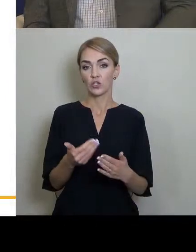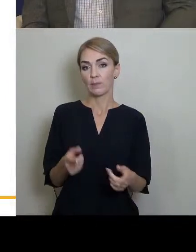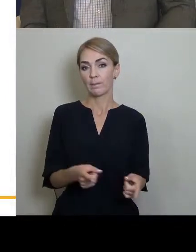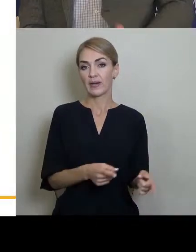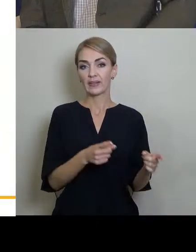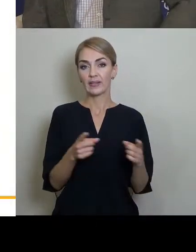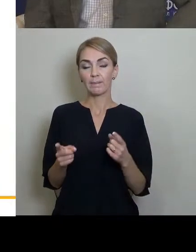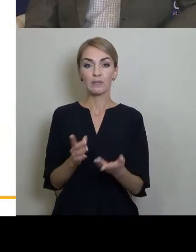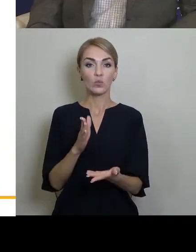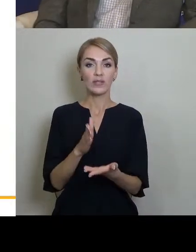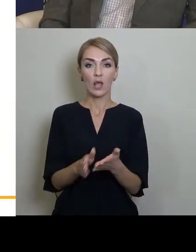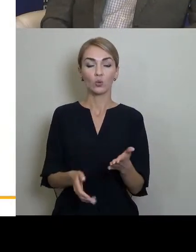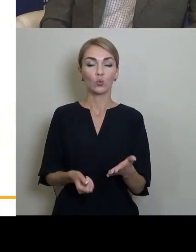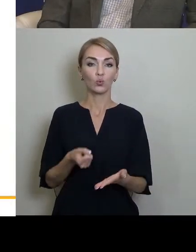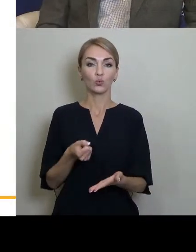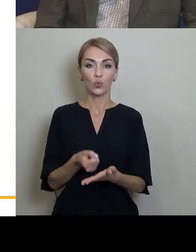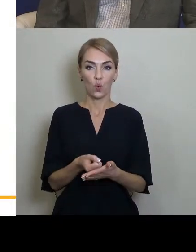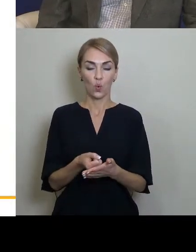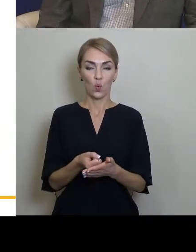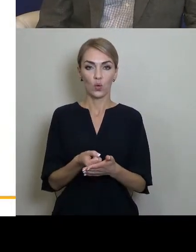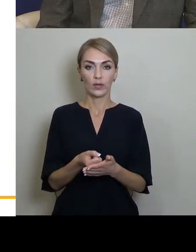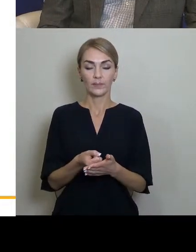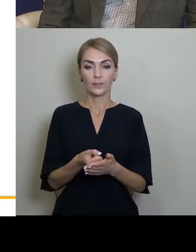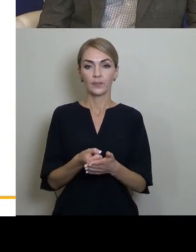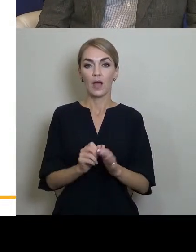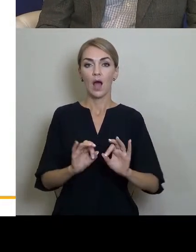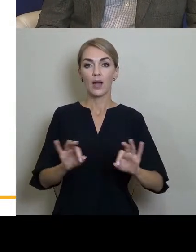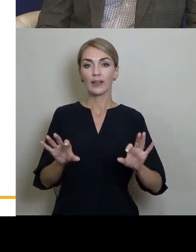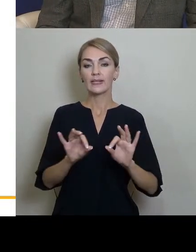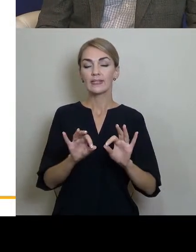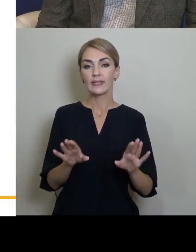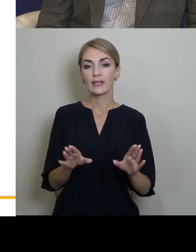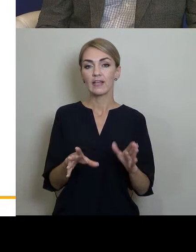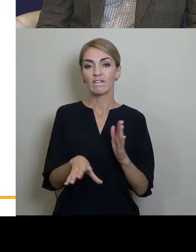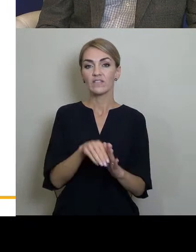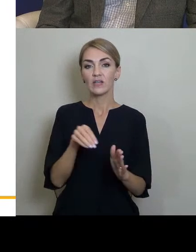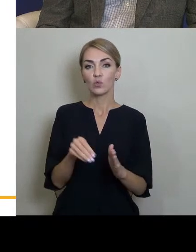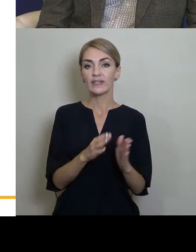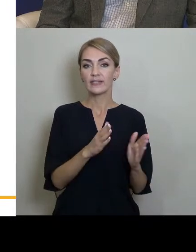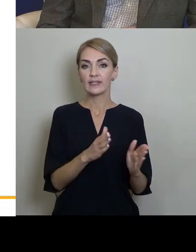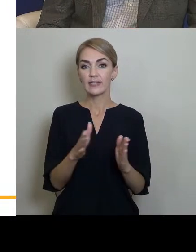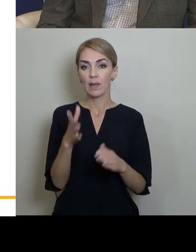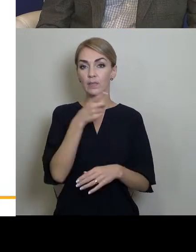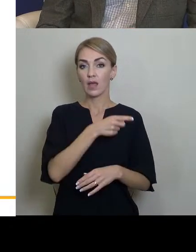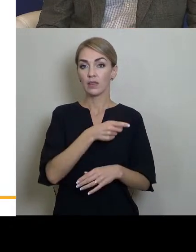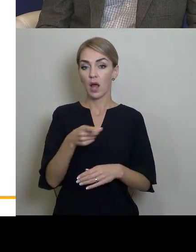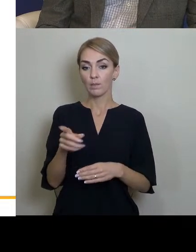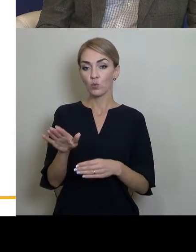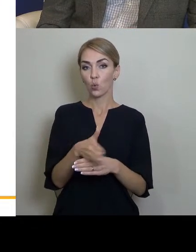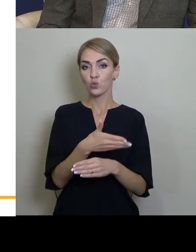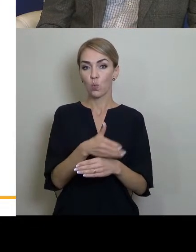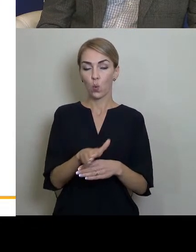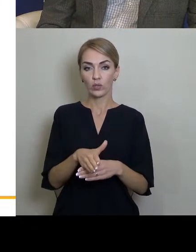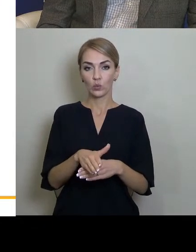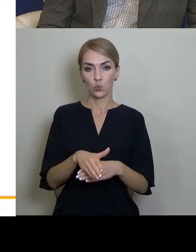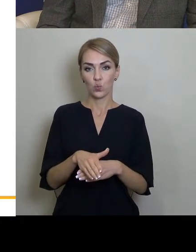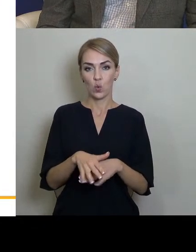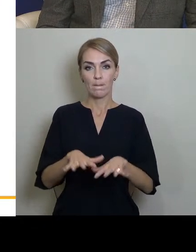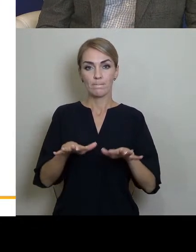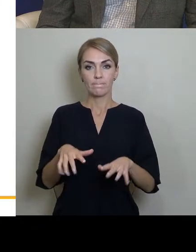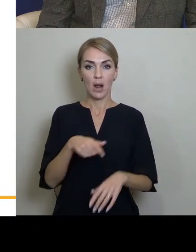Well, before we are going to start characterizing the electoral systems at the phase